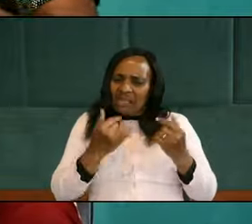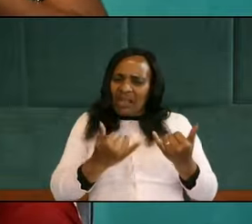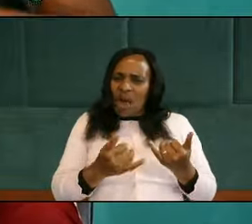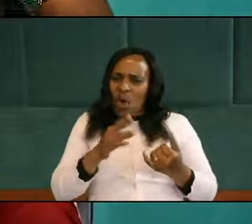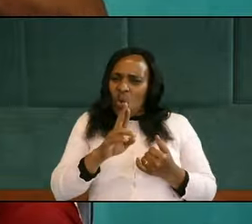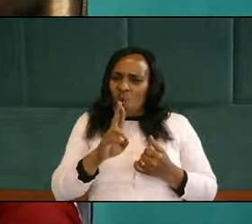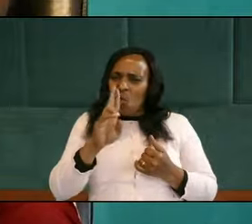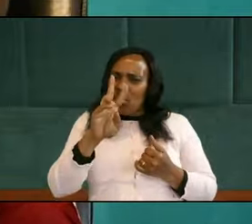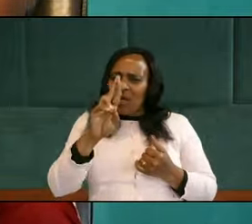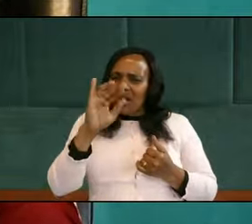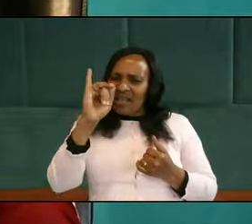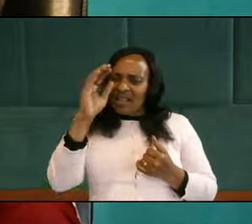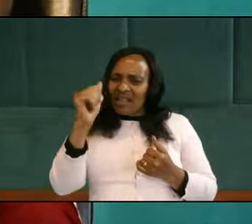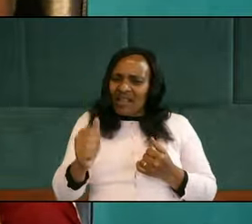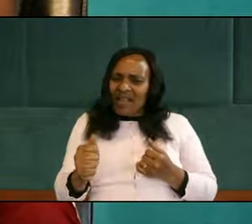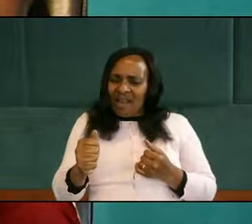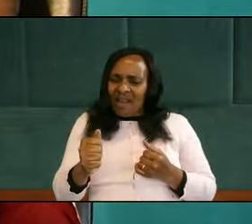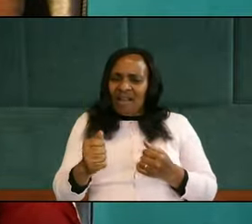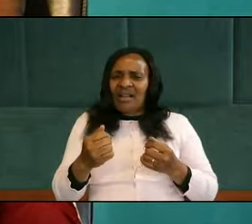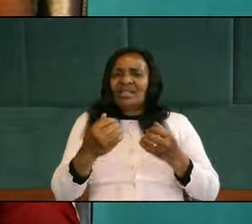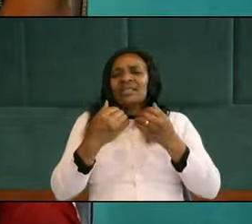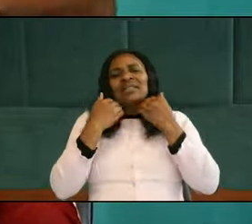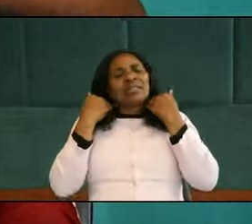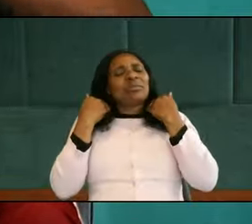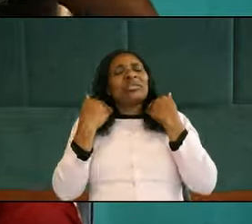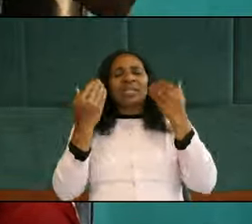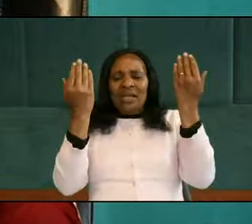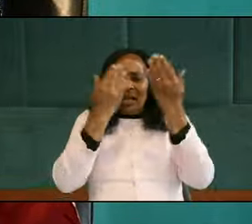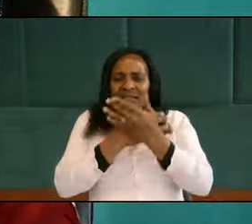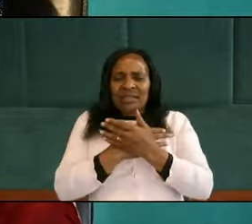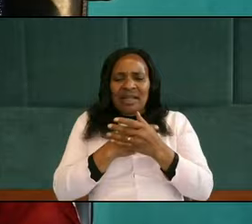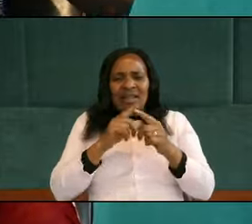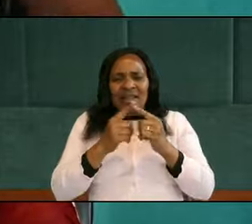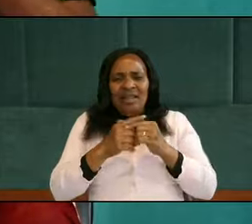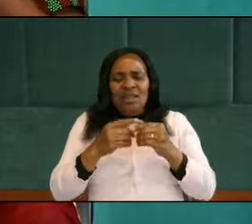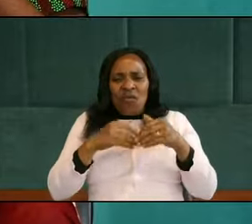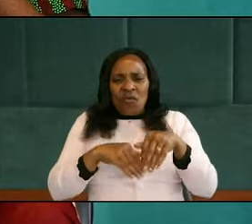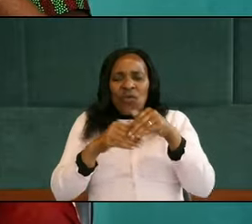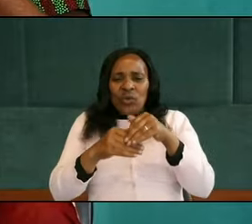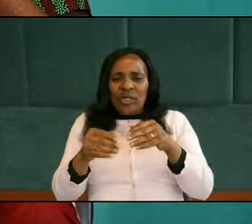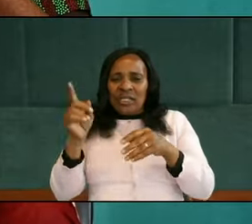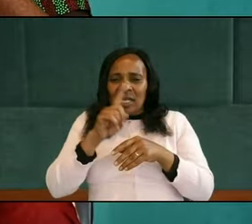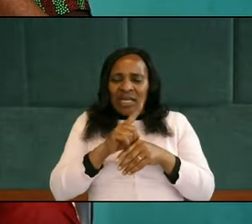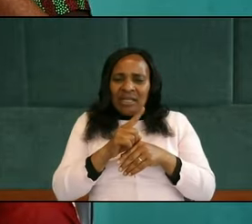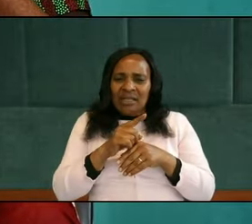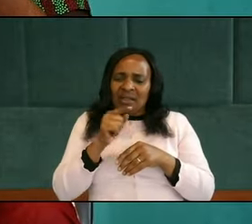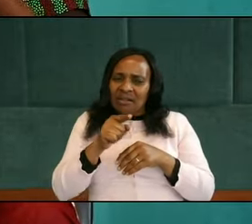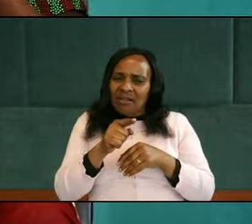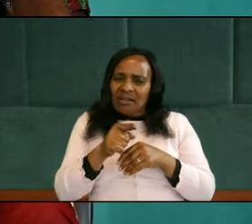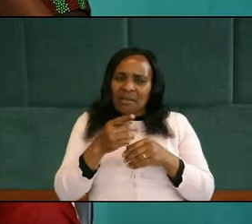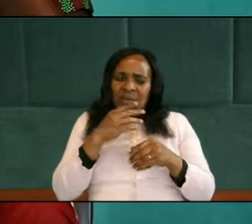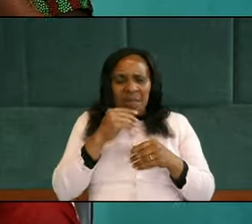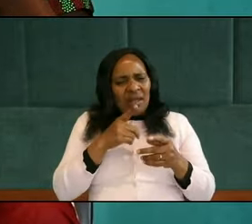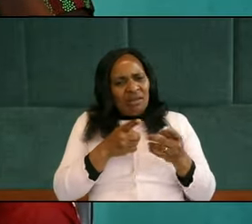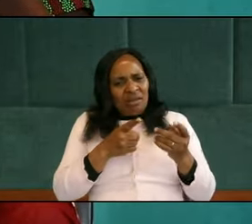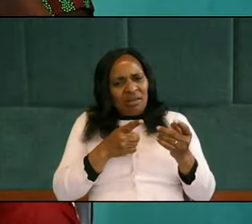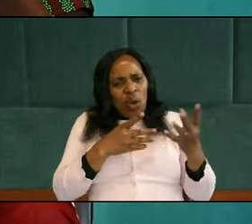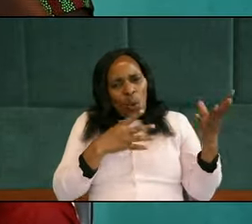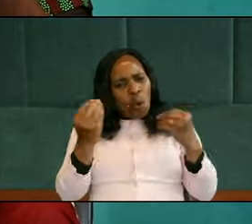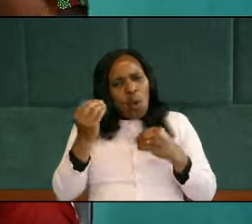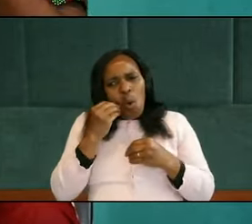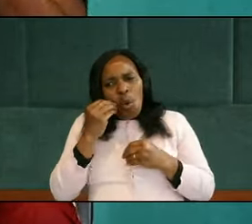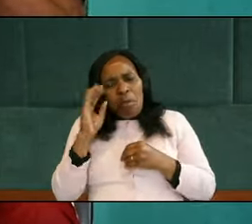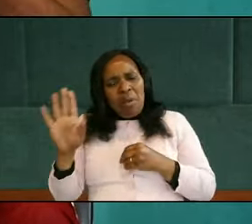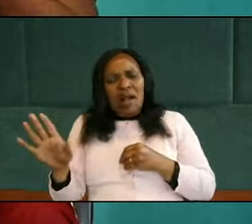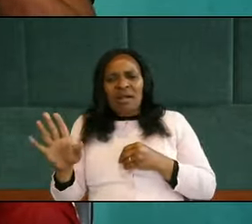what he does is that he goes to the gate and he sleeps there that night. Yeah. Then the following day, David's like, hold up, my guy. Like, why haven't you gone to your